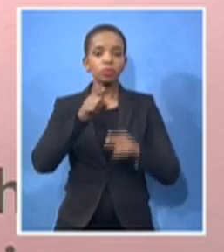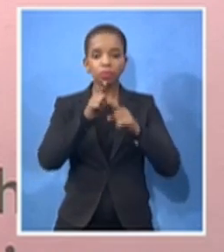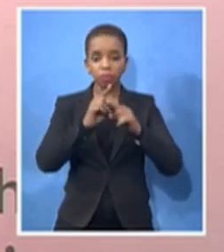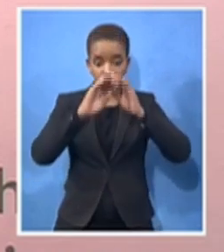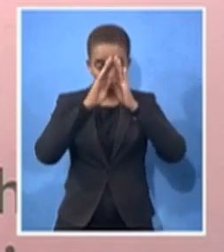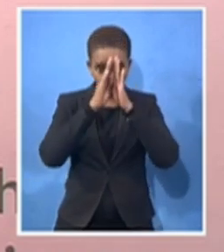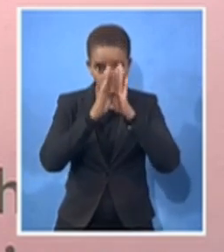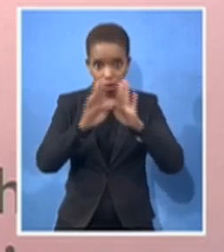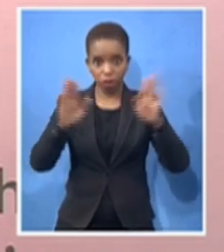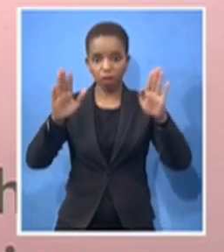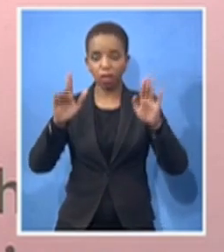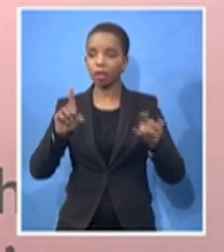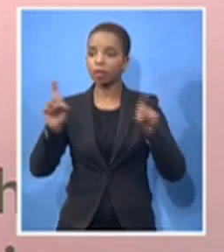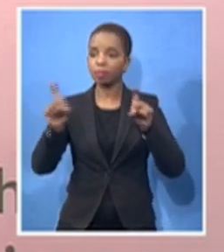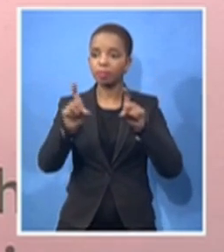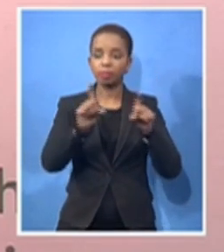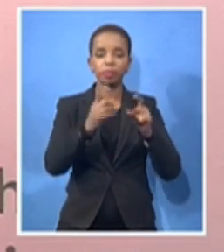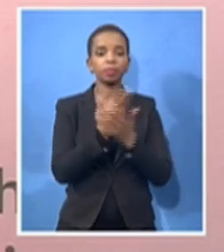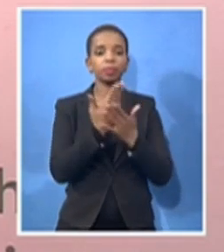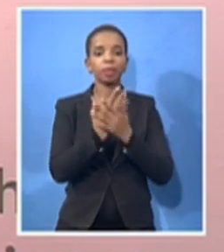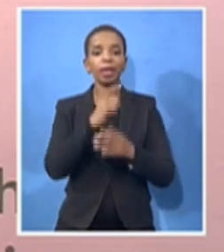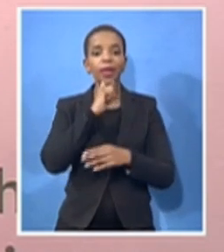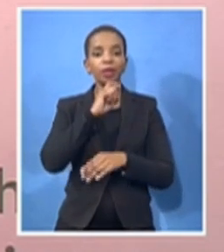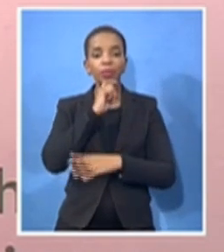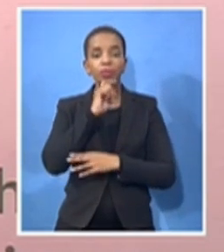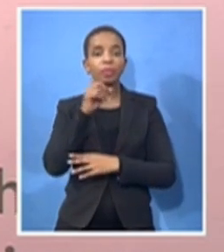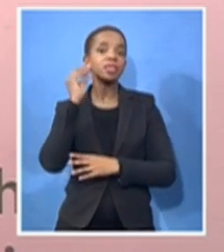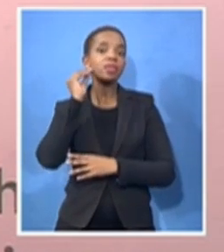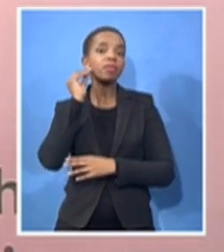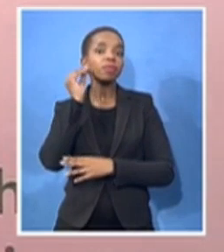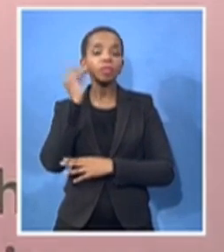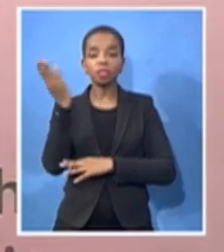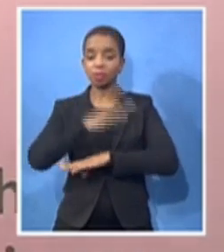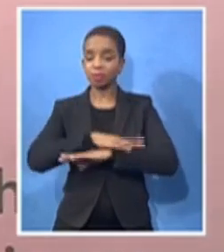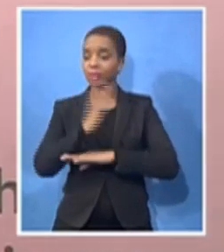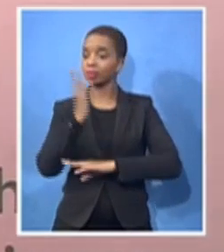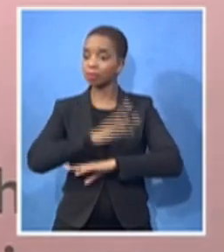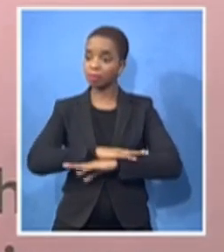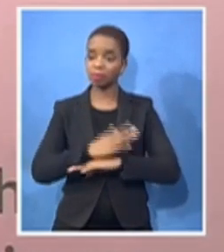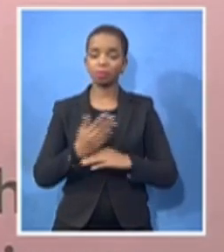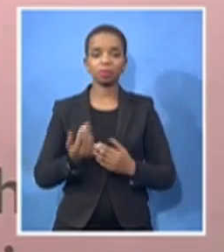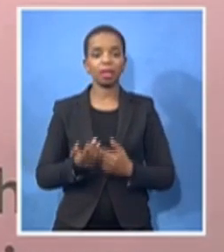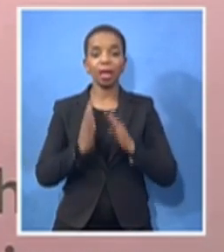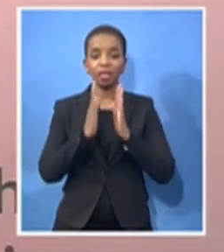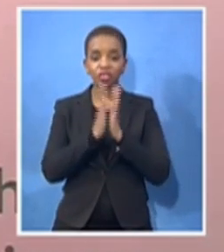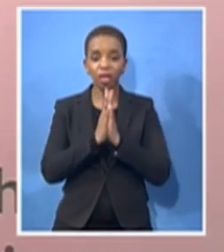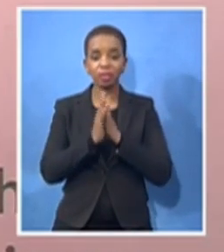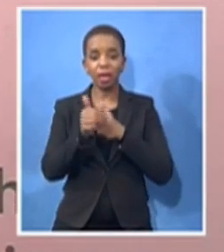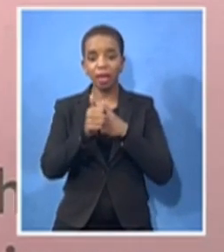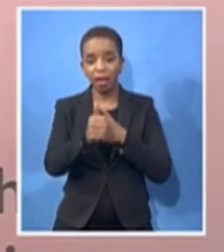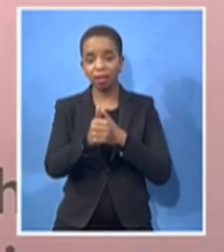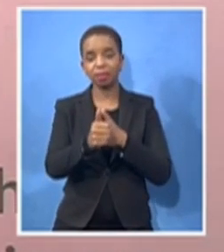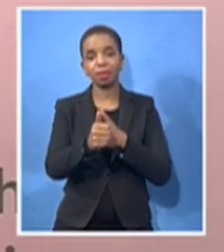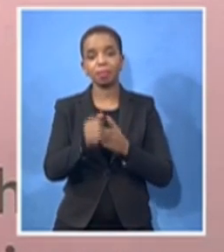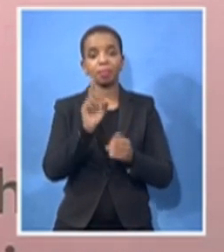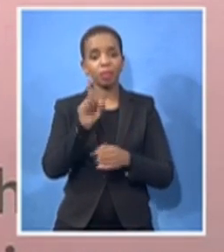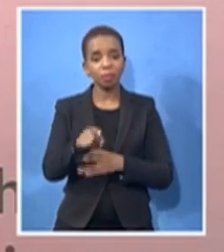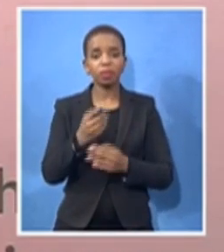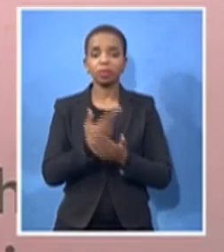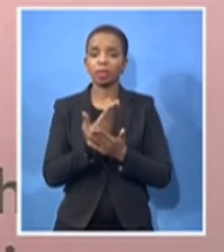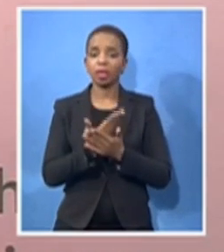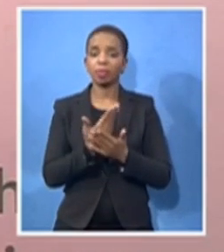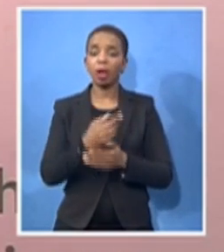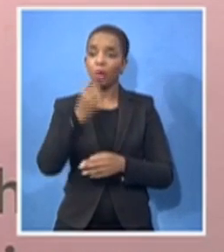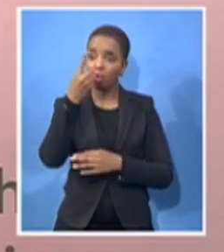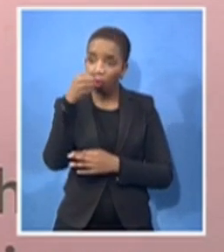an NGO person, a church leader, must be able to give the correct message of what we need to do to